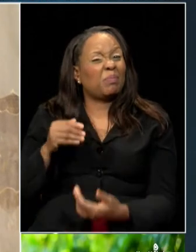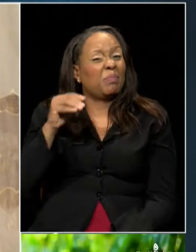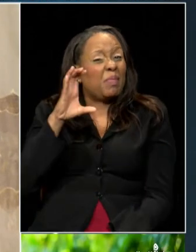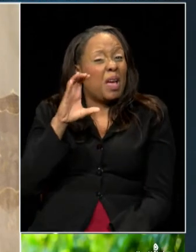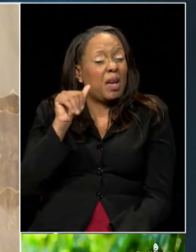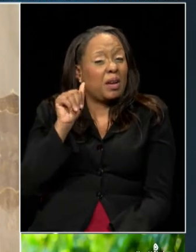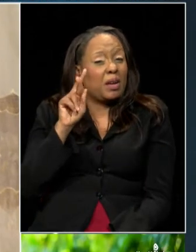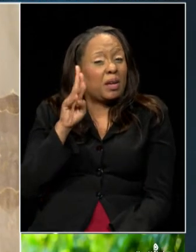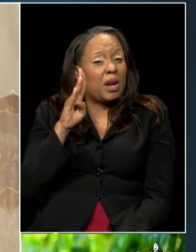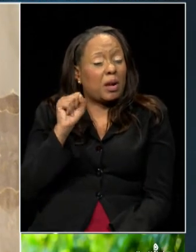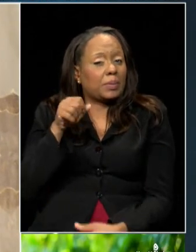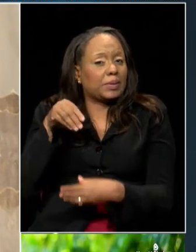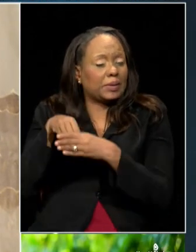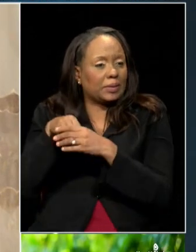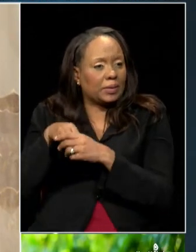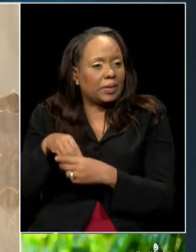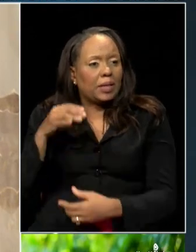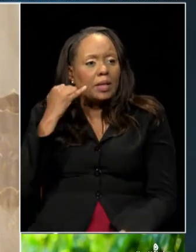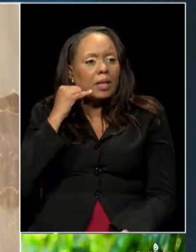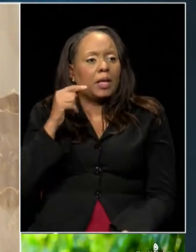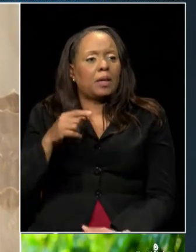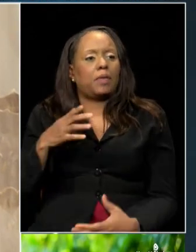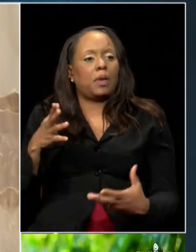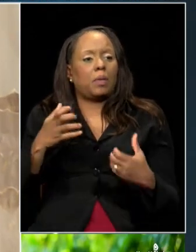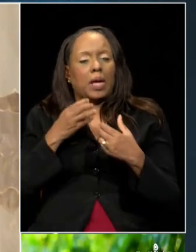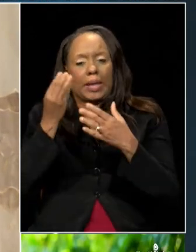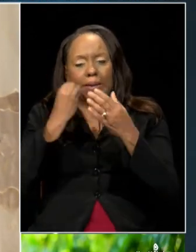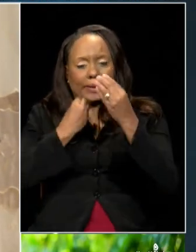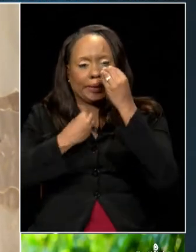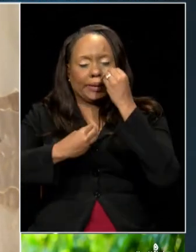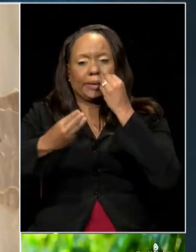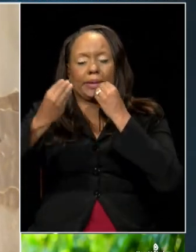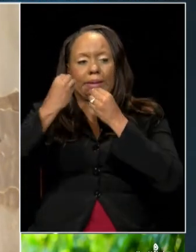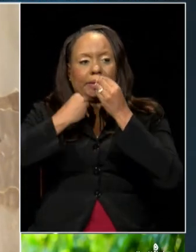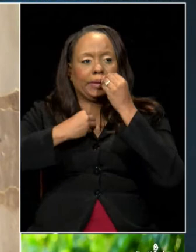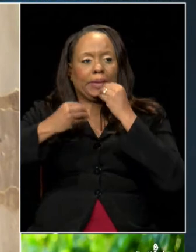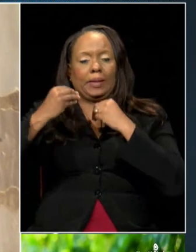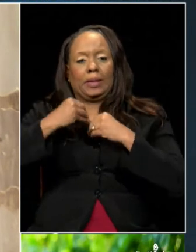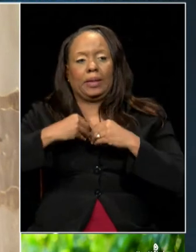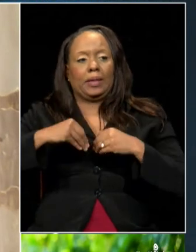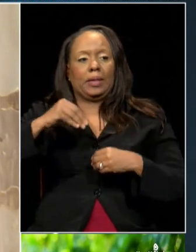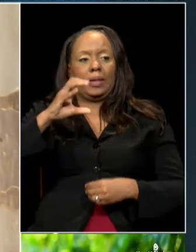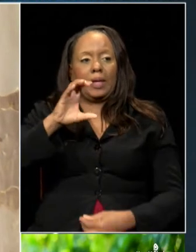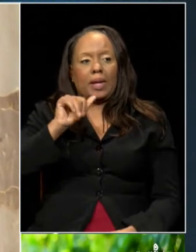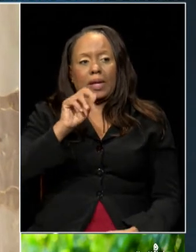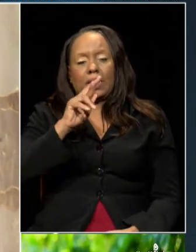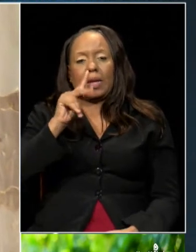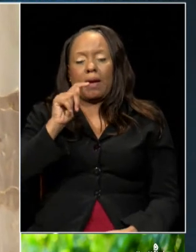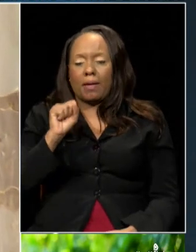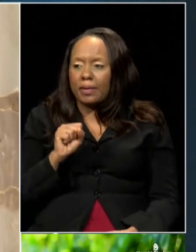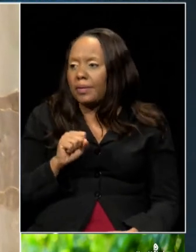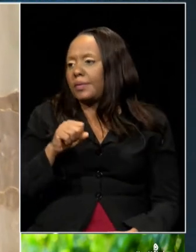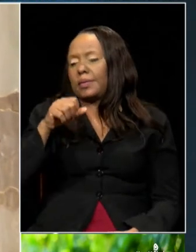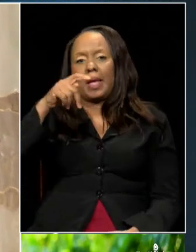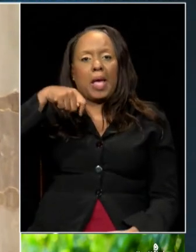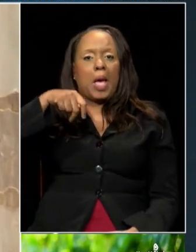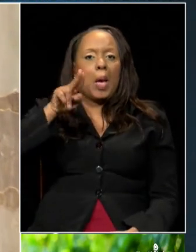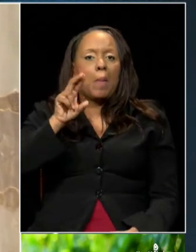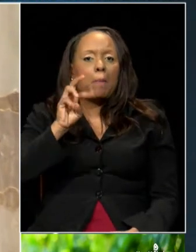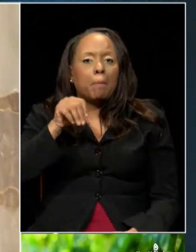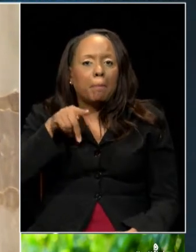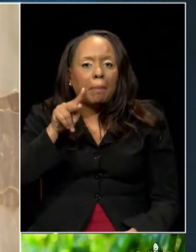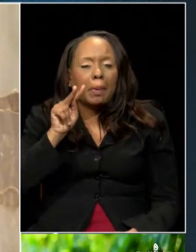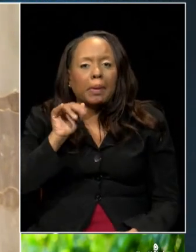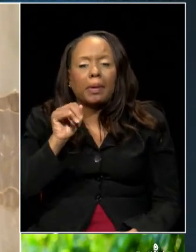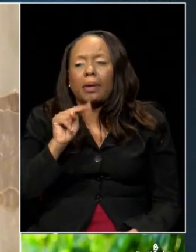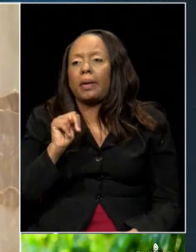them. So if we decide that we eat in a big setup, if we've chosen carrot and pumpkin and similar foods and have them